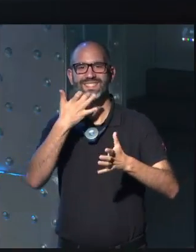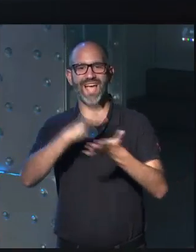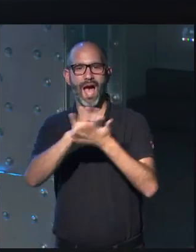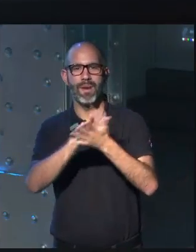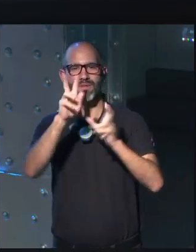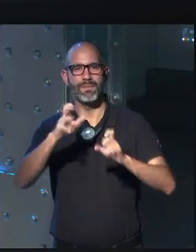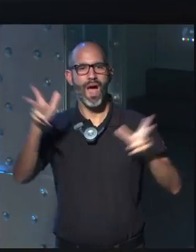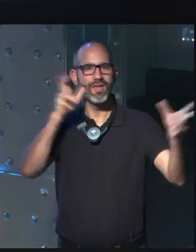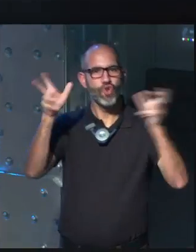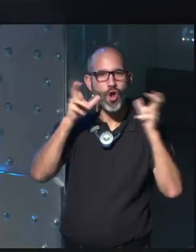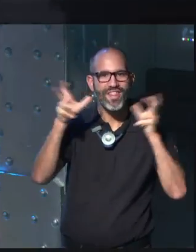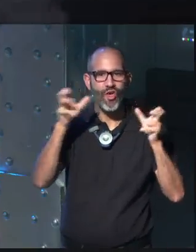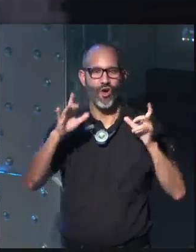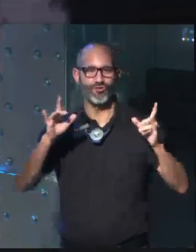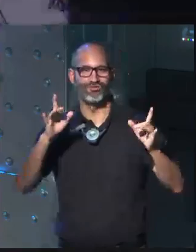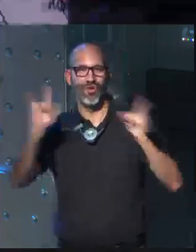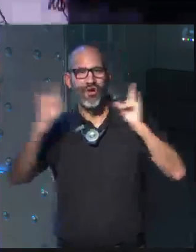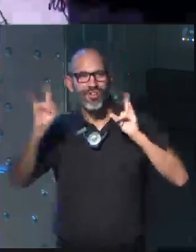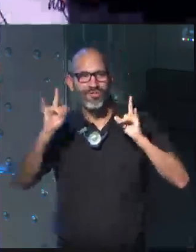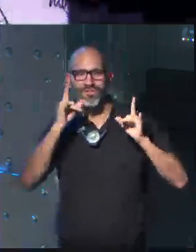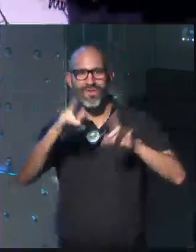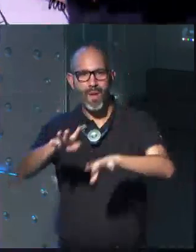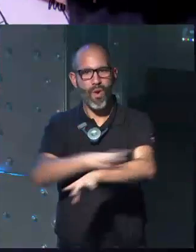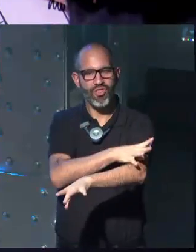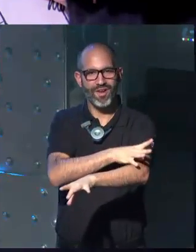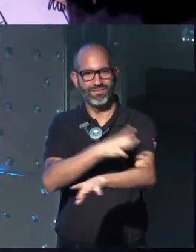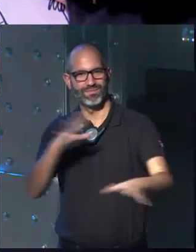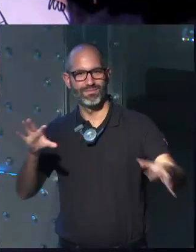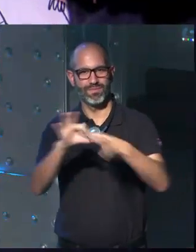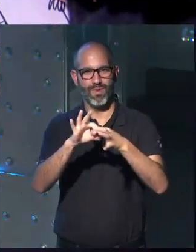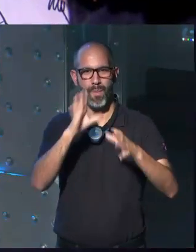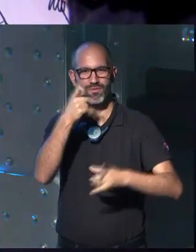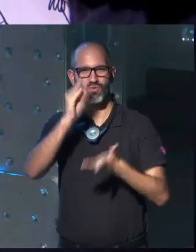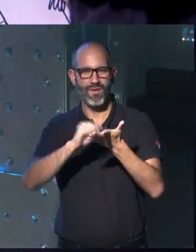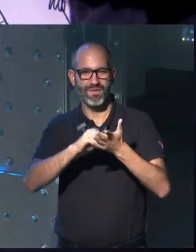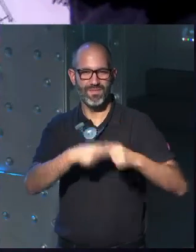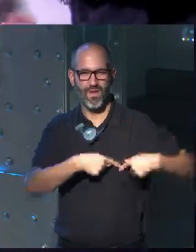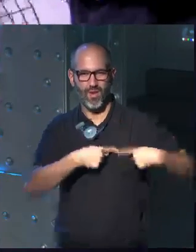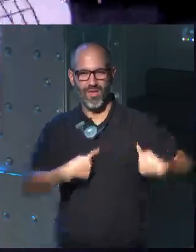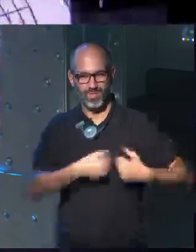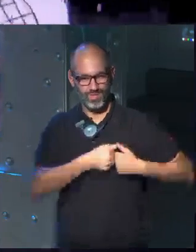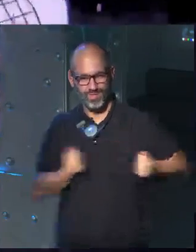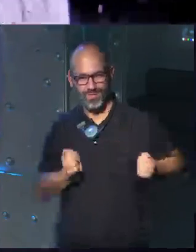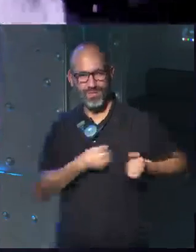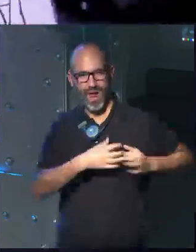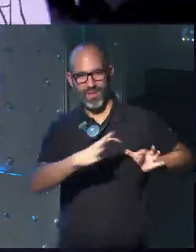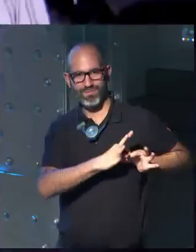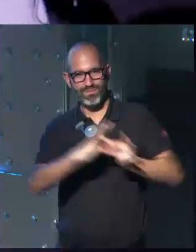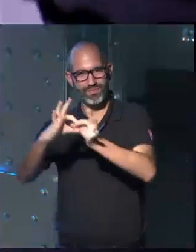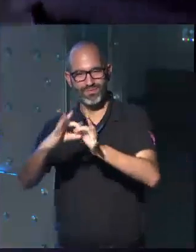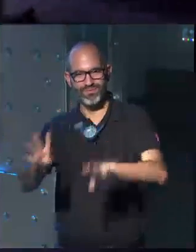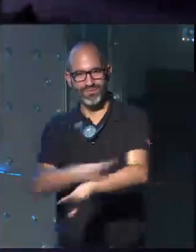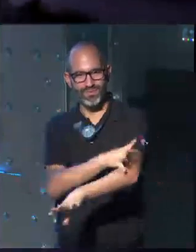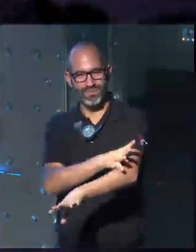we're talking about. When we talk about sound and sound recordings, we're talking about recording our hearts,